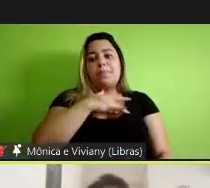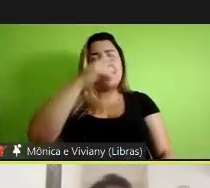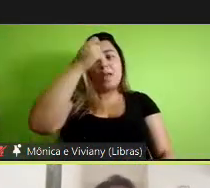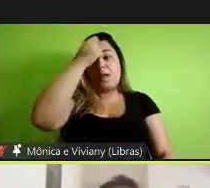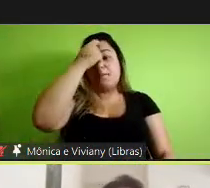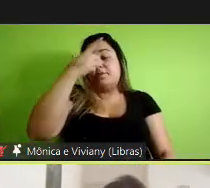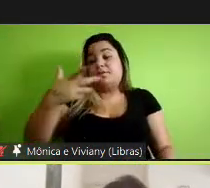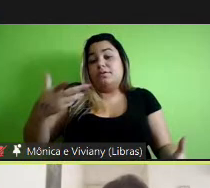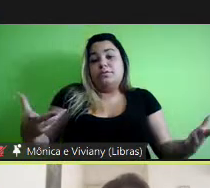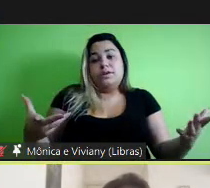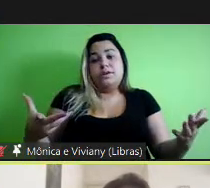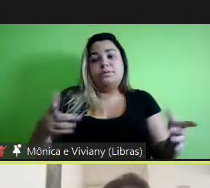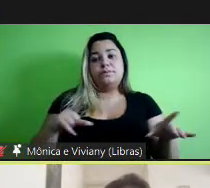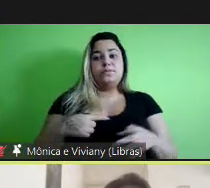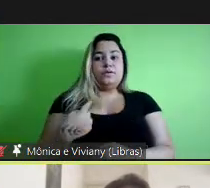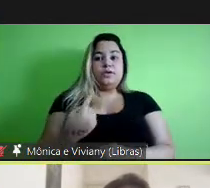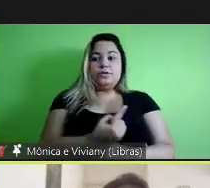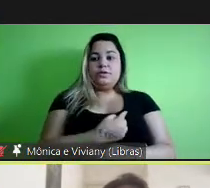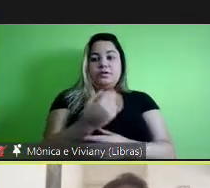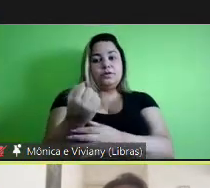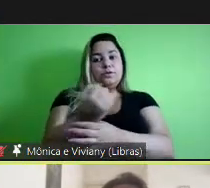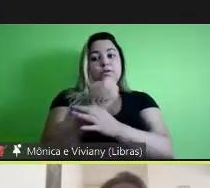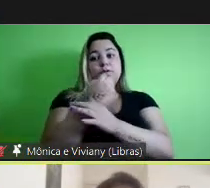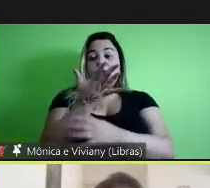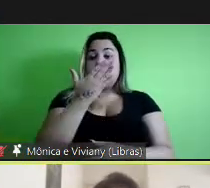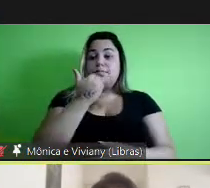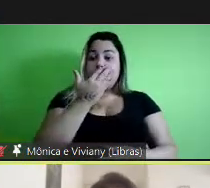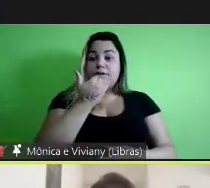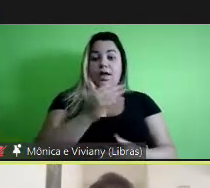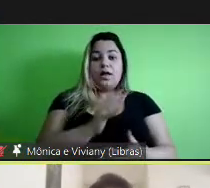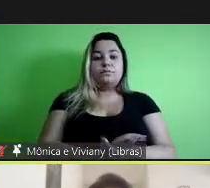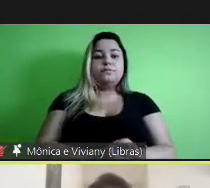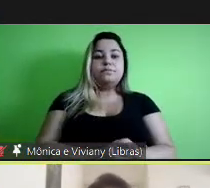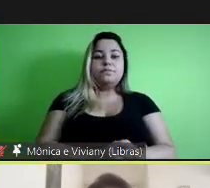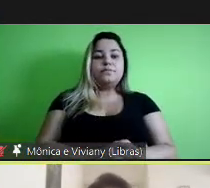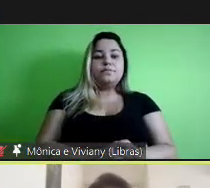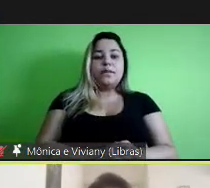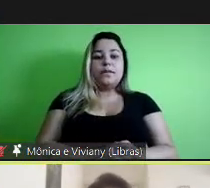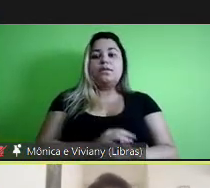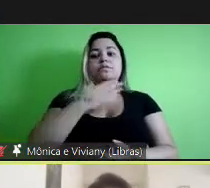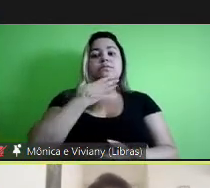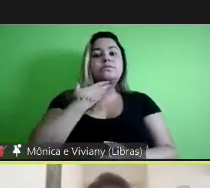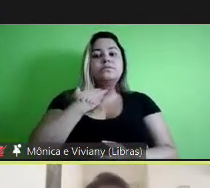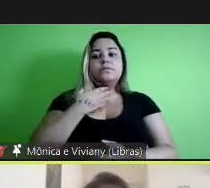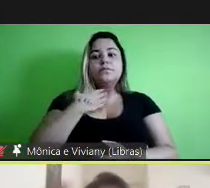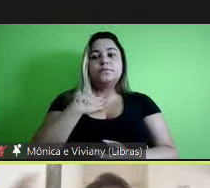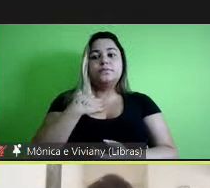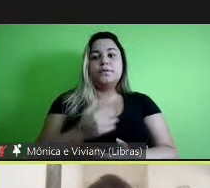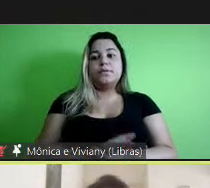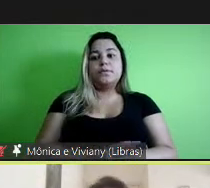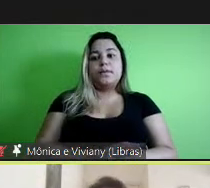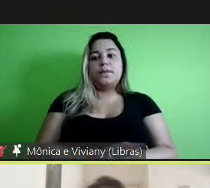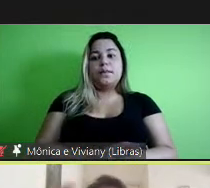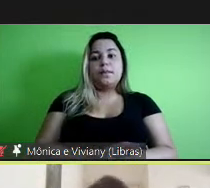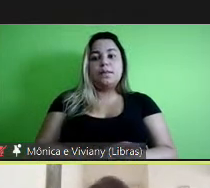our health, and all these issues, and for our food security, safety